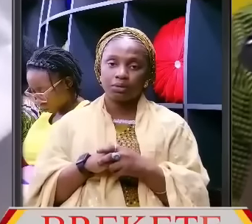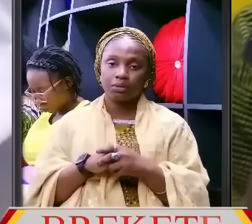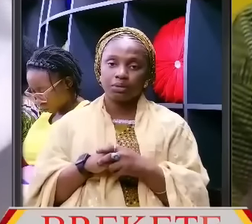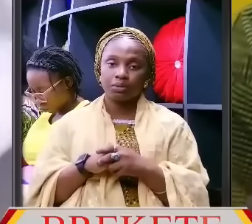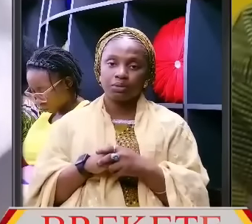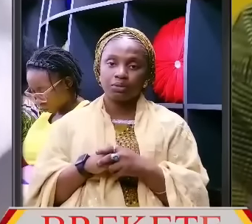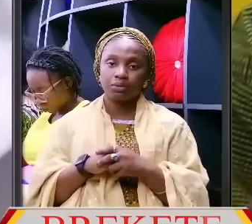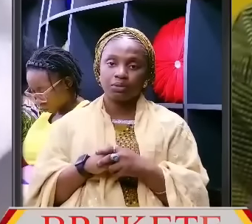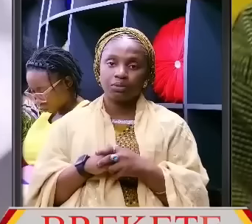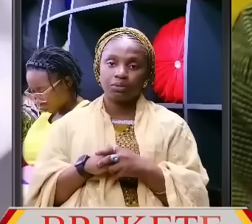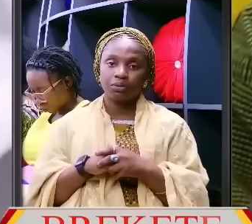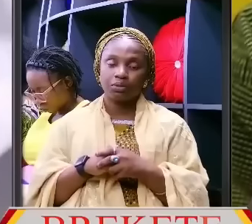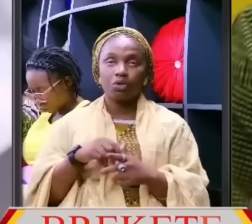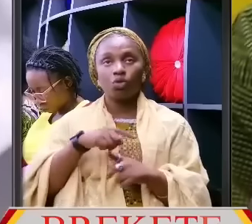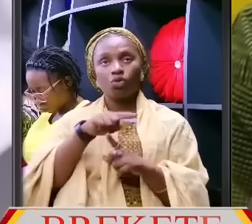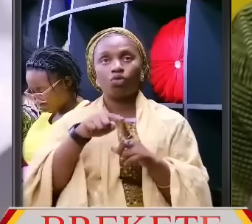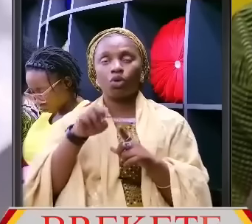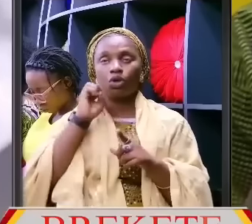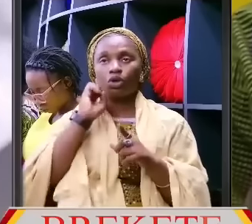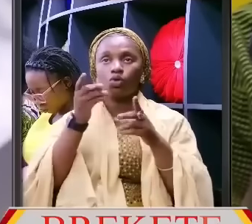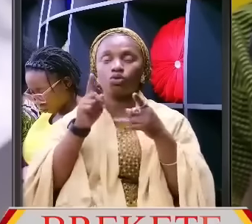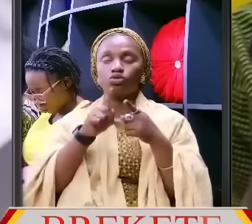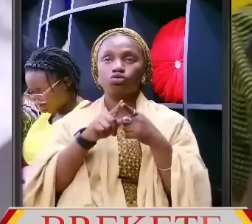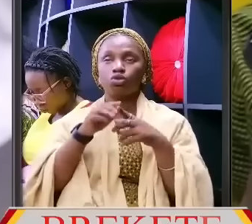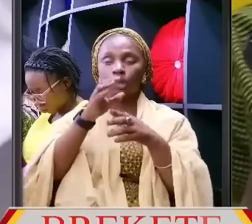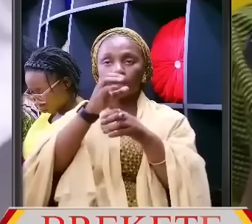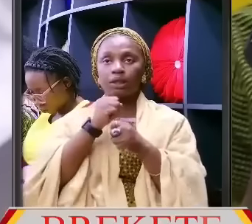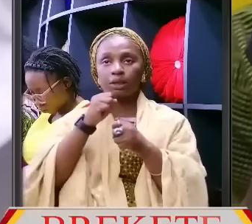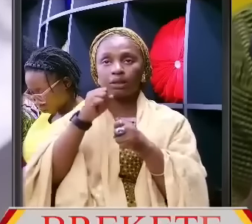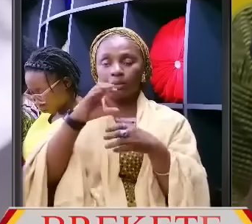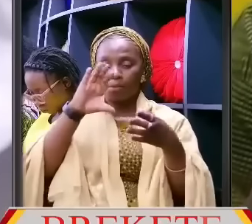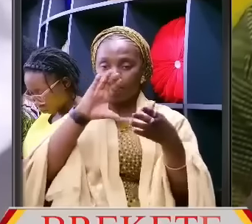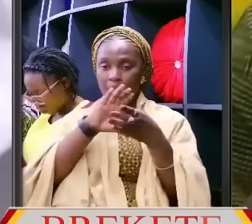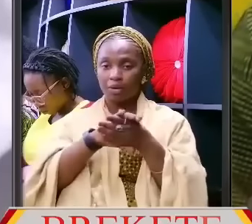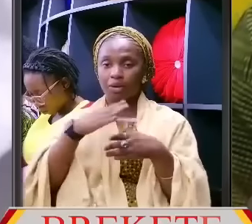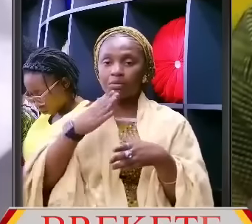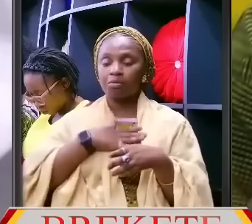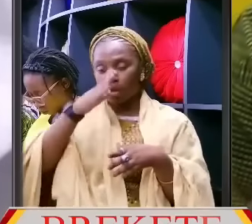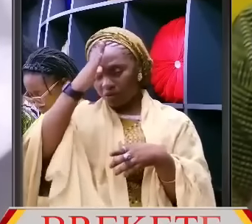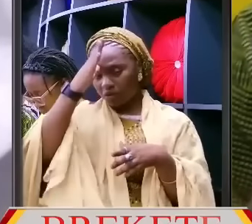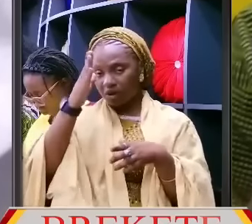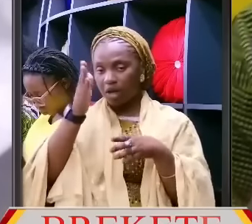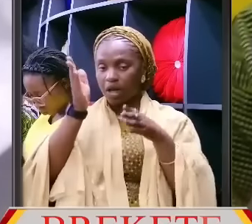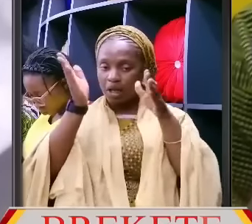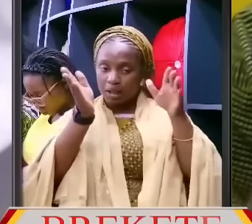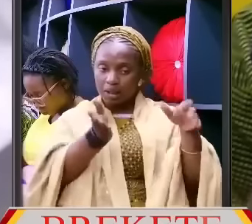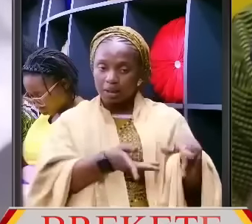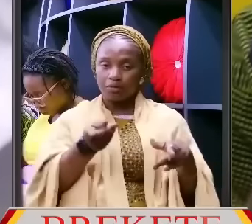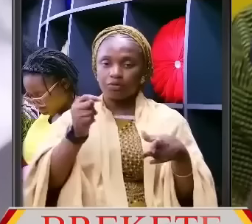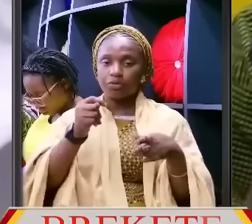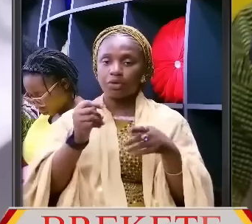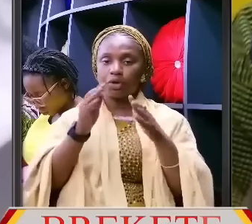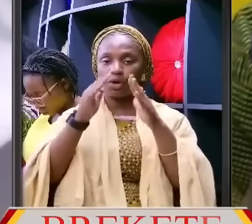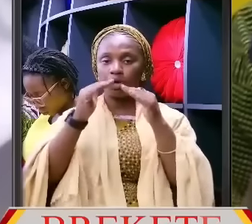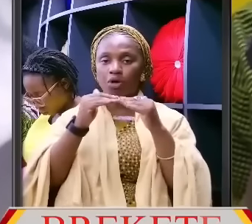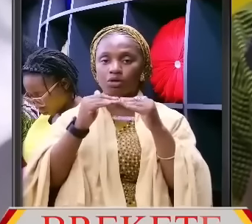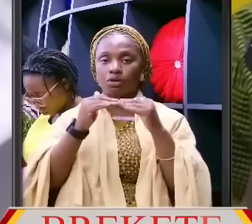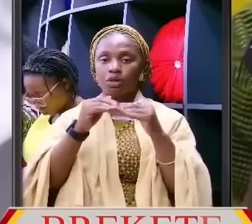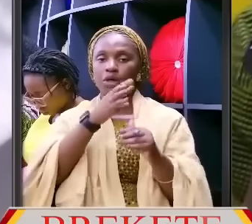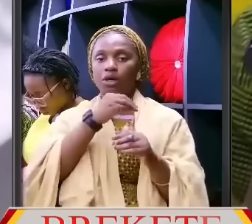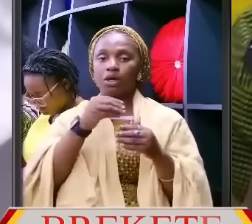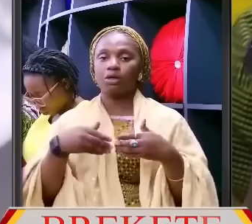As this one, this man won't marry now, then my father come up for that shop. Put this our brother there. Now then they do